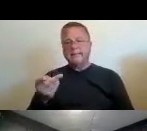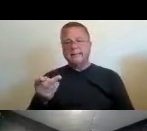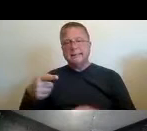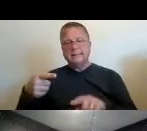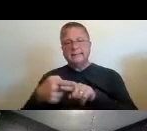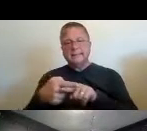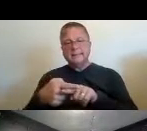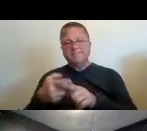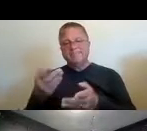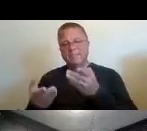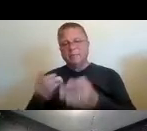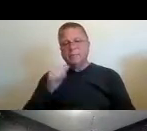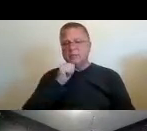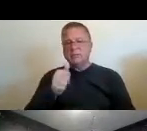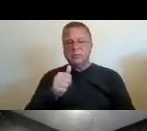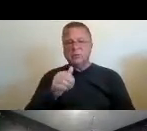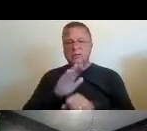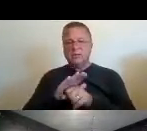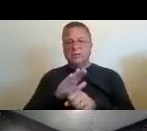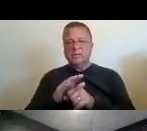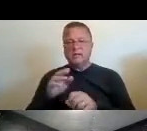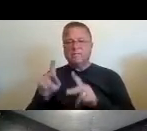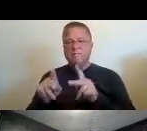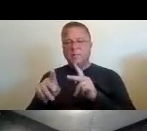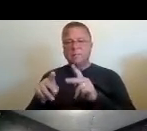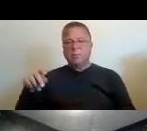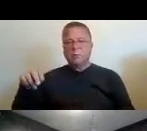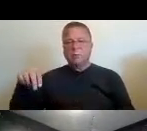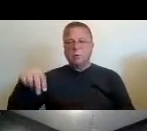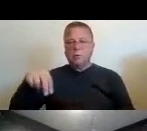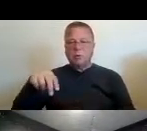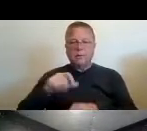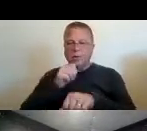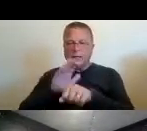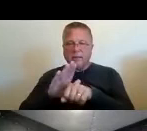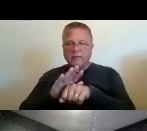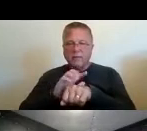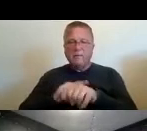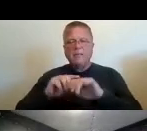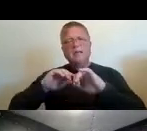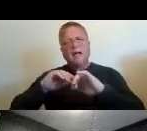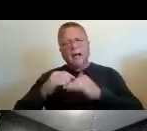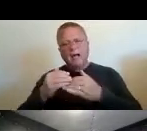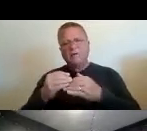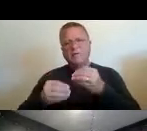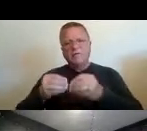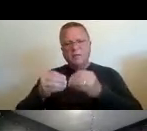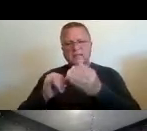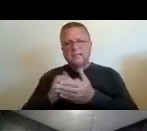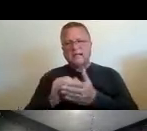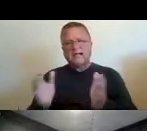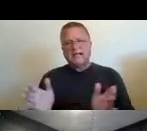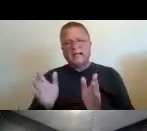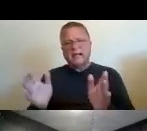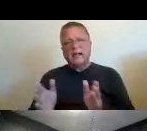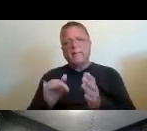not enough pedestrian crossing time there. And so looking at how do we facilitate, again, pedestrian